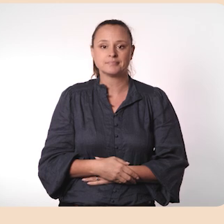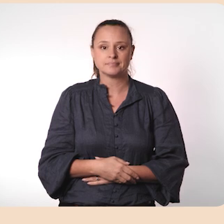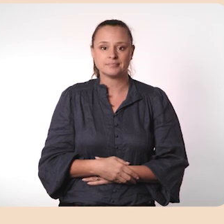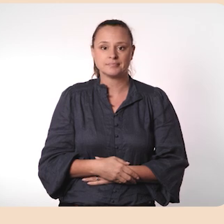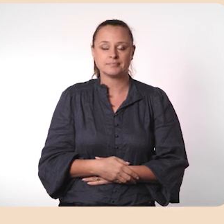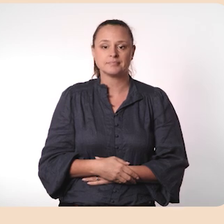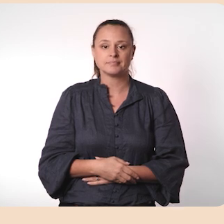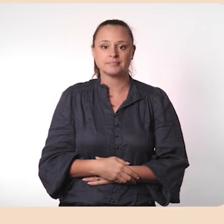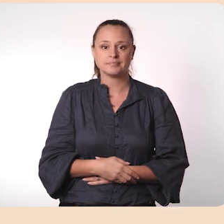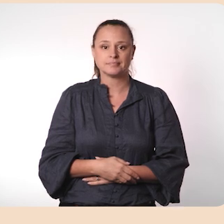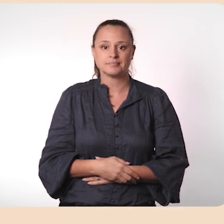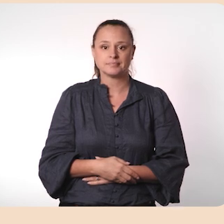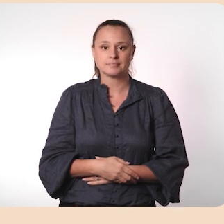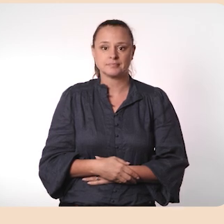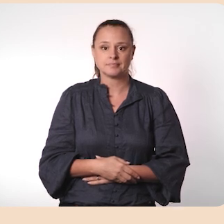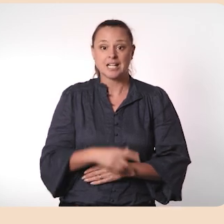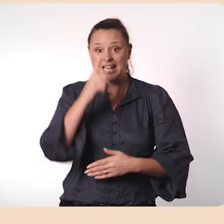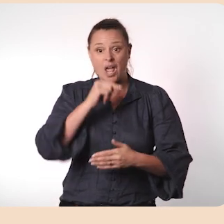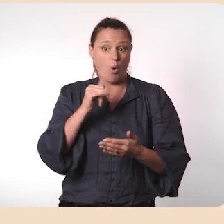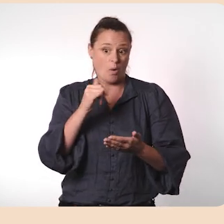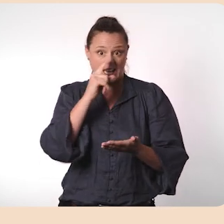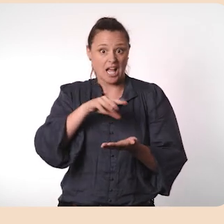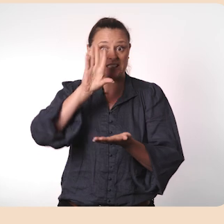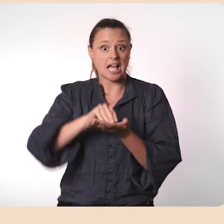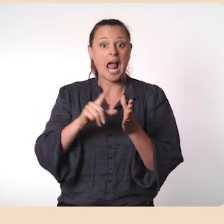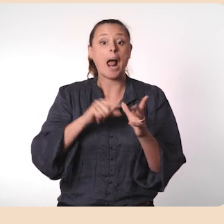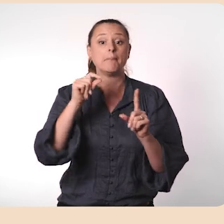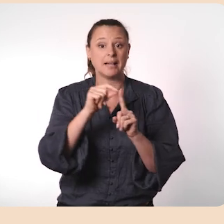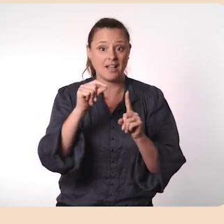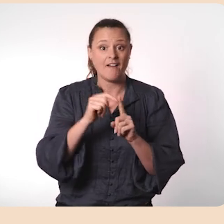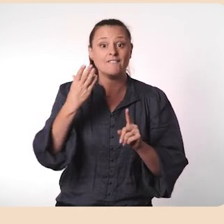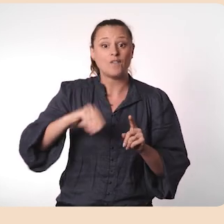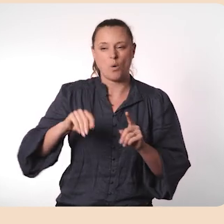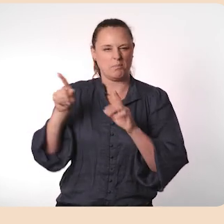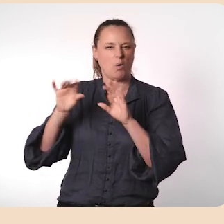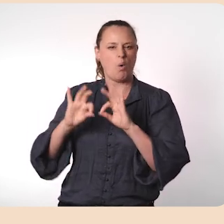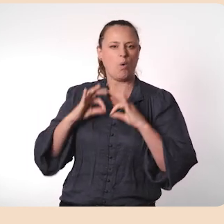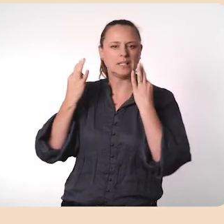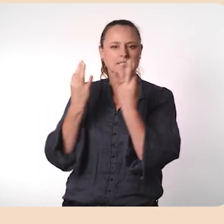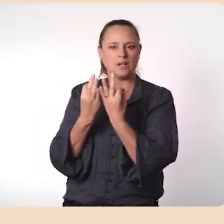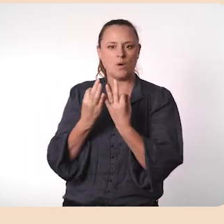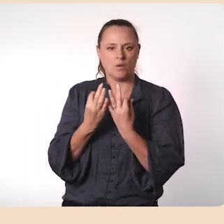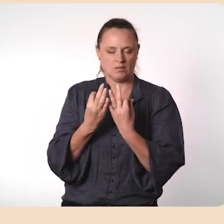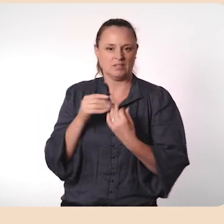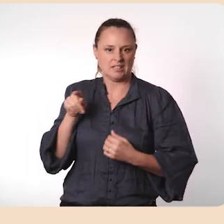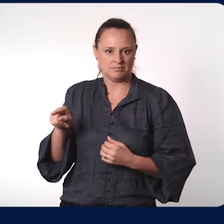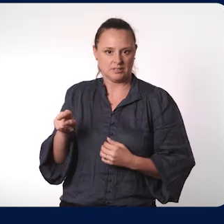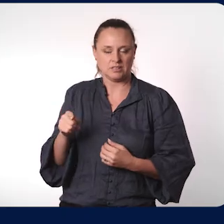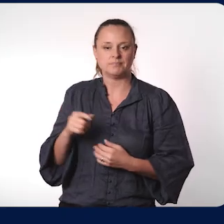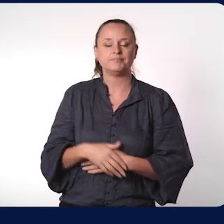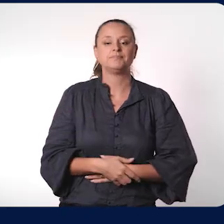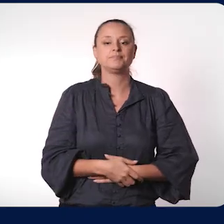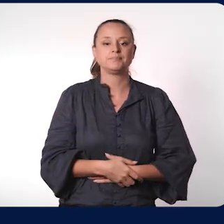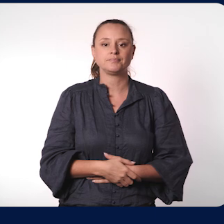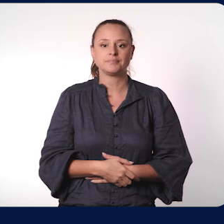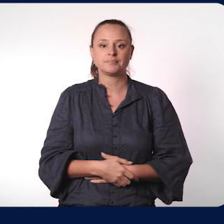1-800-7377-32. Or download 1-800-RESPECT's Sunny app from Google Play or the App Store.